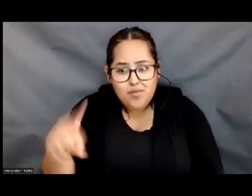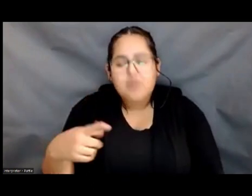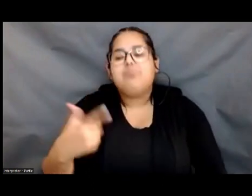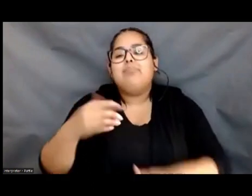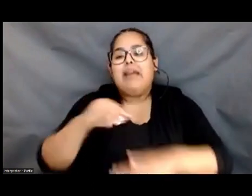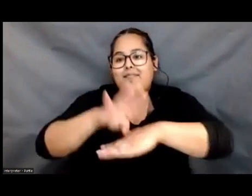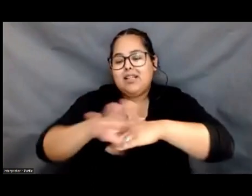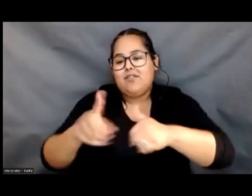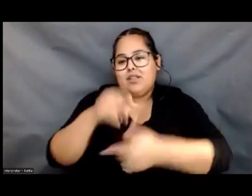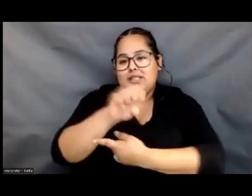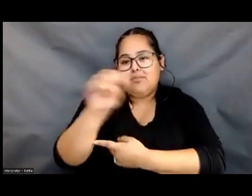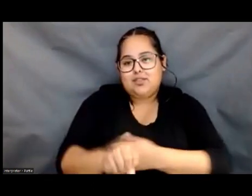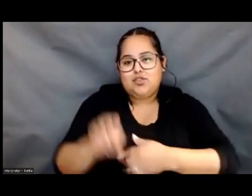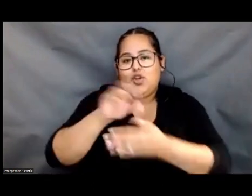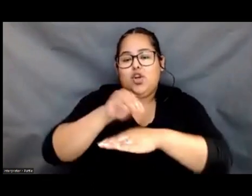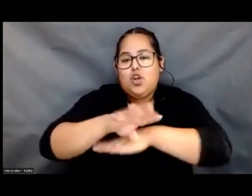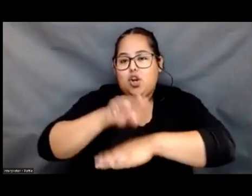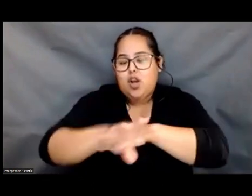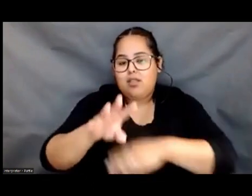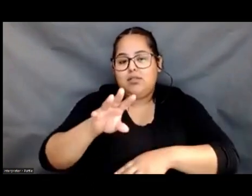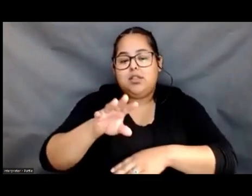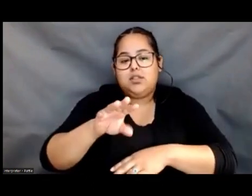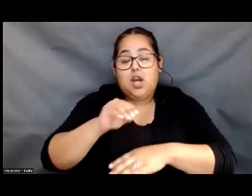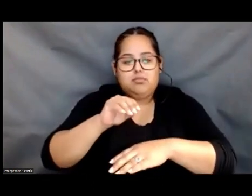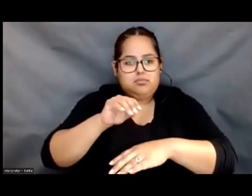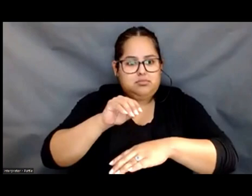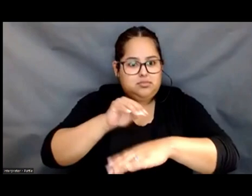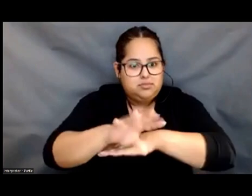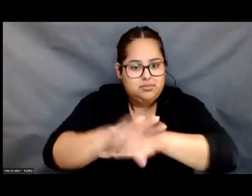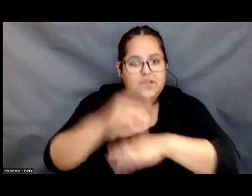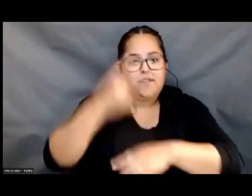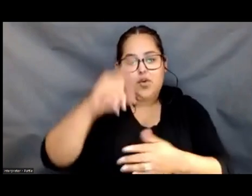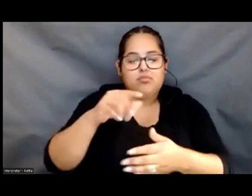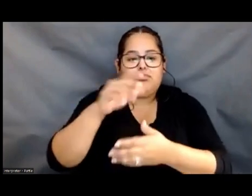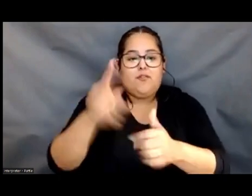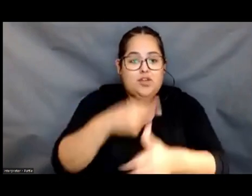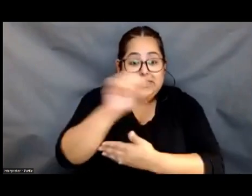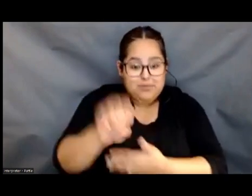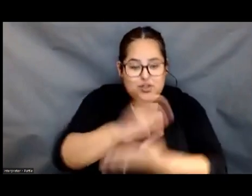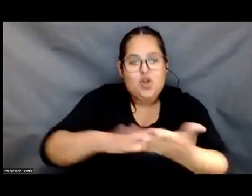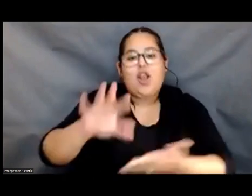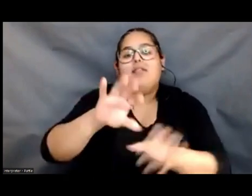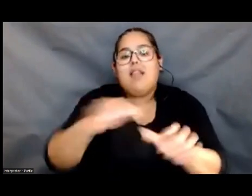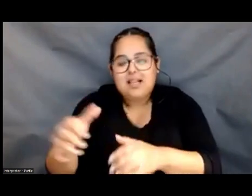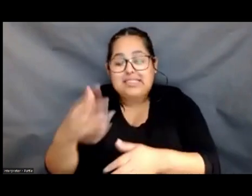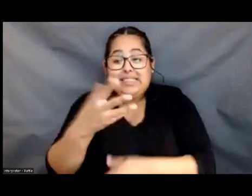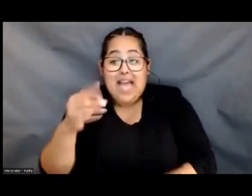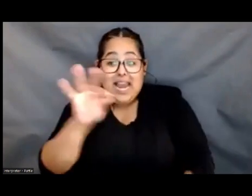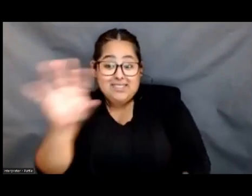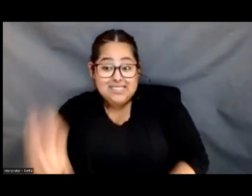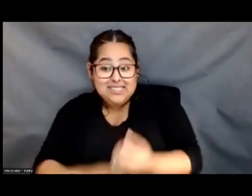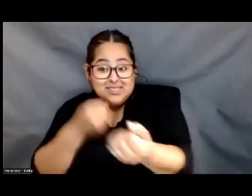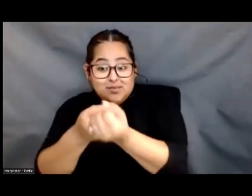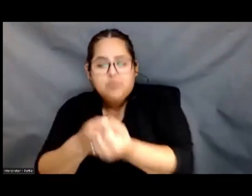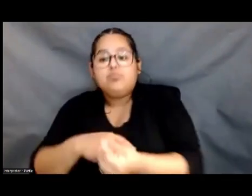semester college classes and FCC supports. So this is one of the last steps that they do once